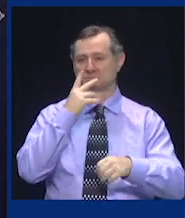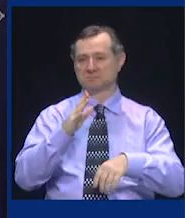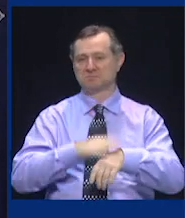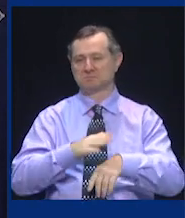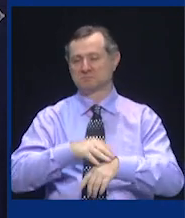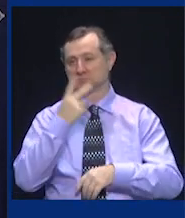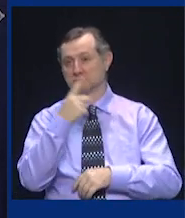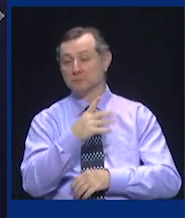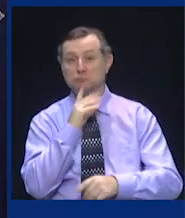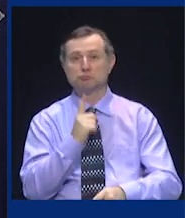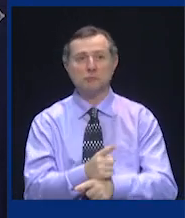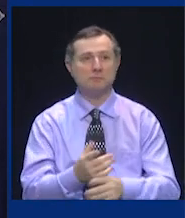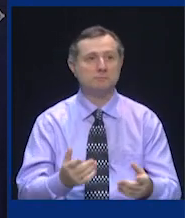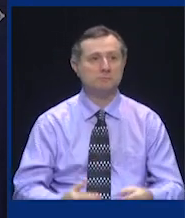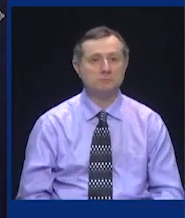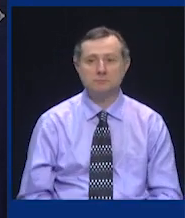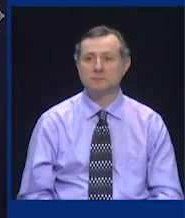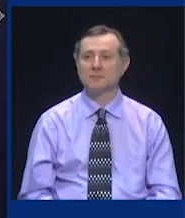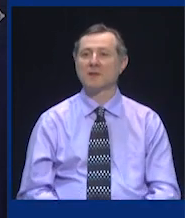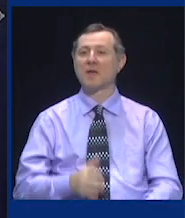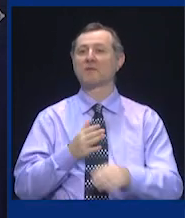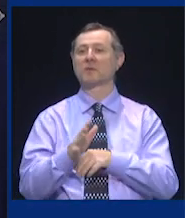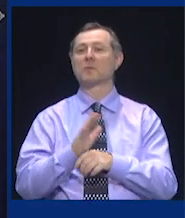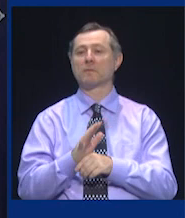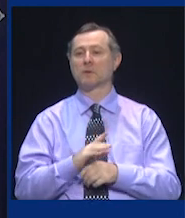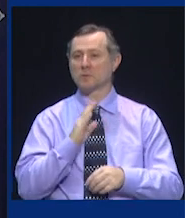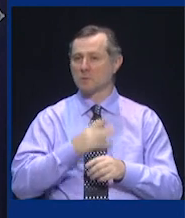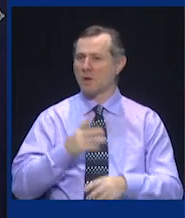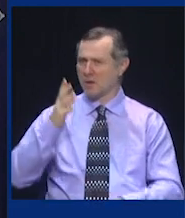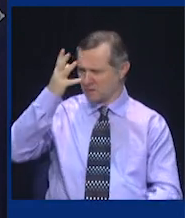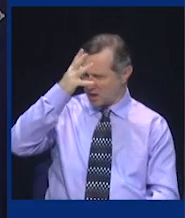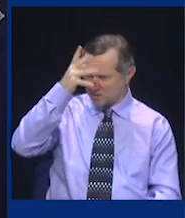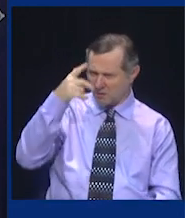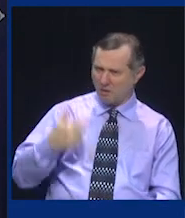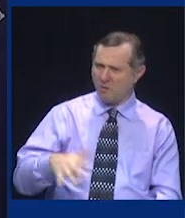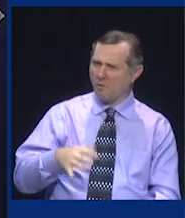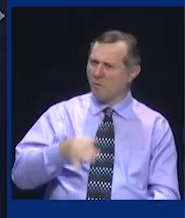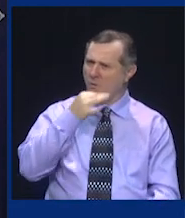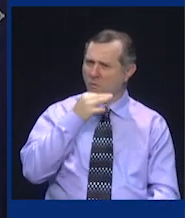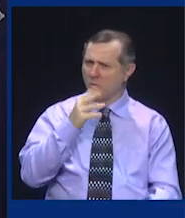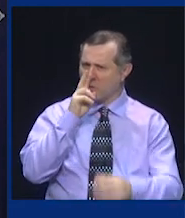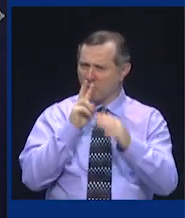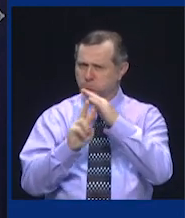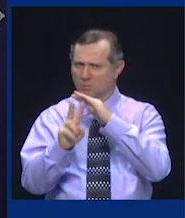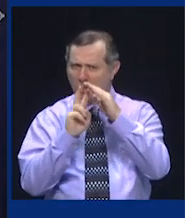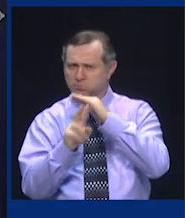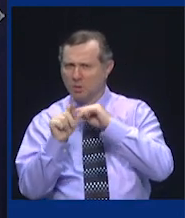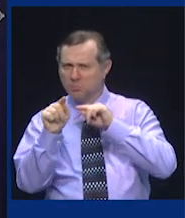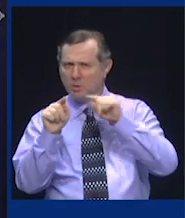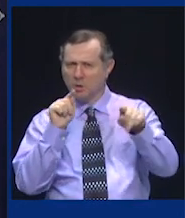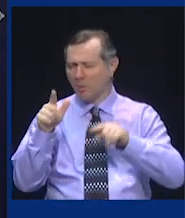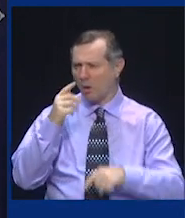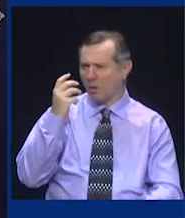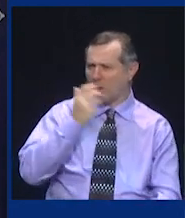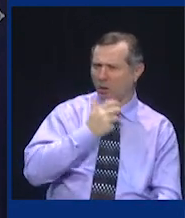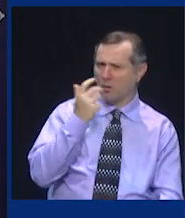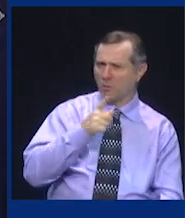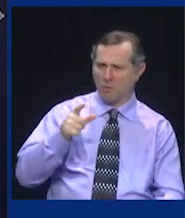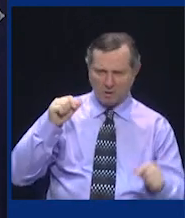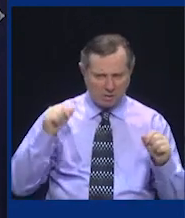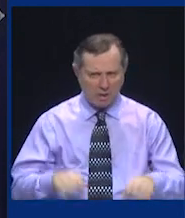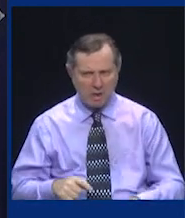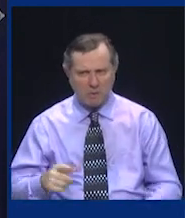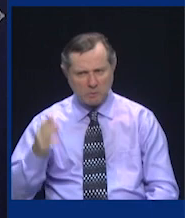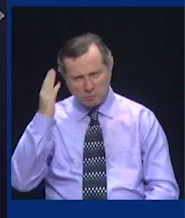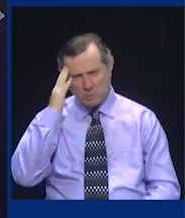After the movie, one of my daughters says to me, you know, Dad, that was really amazing how you figured out